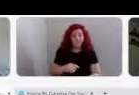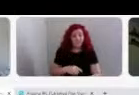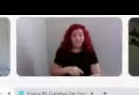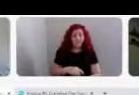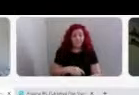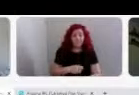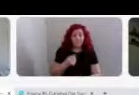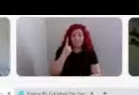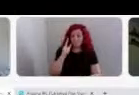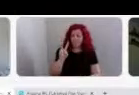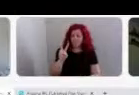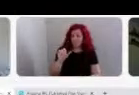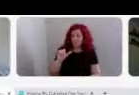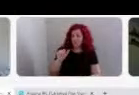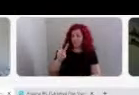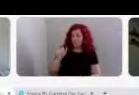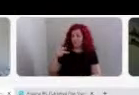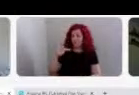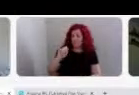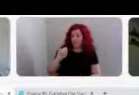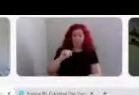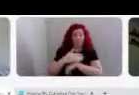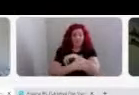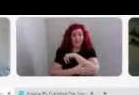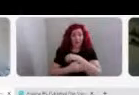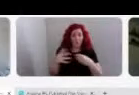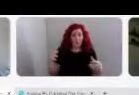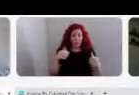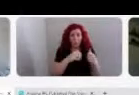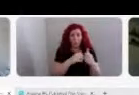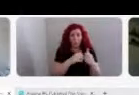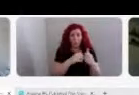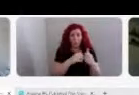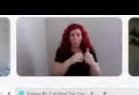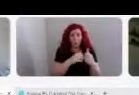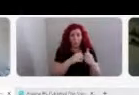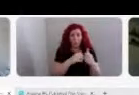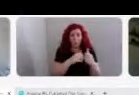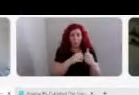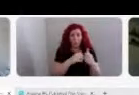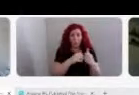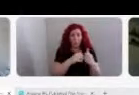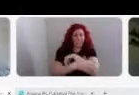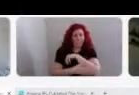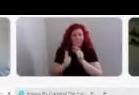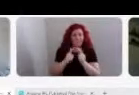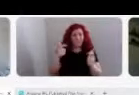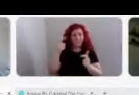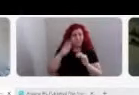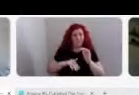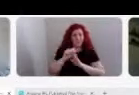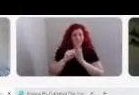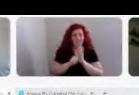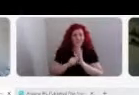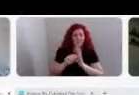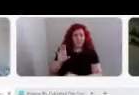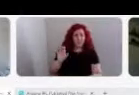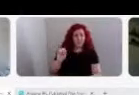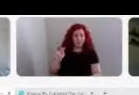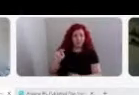county hole in ld5 a county bigger than the states of connecticut rhode island and new